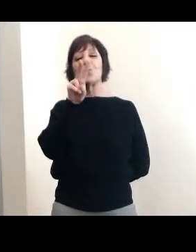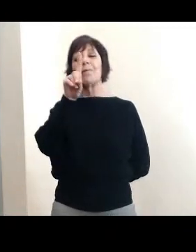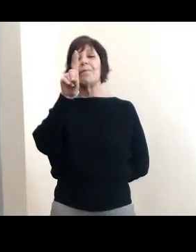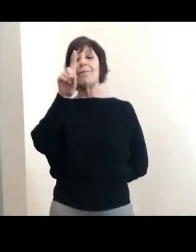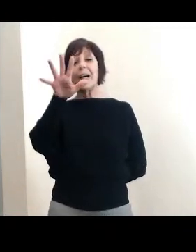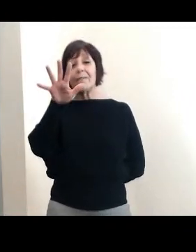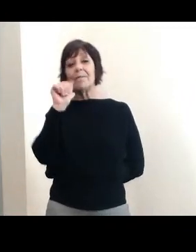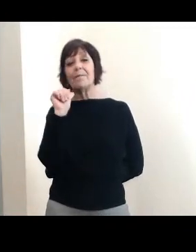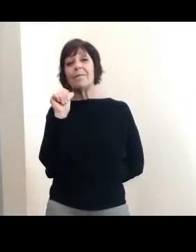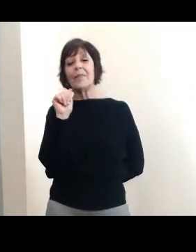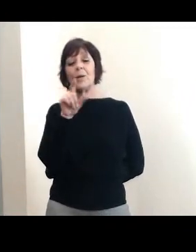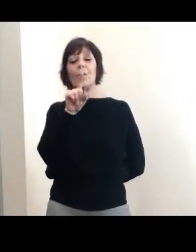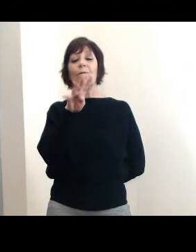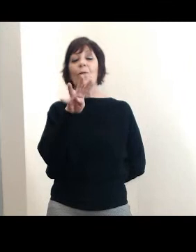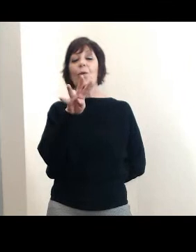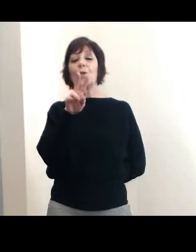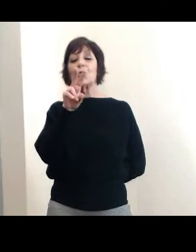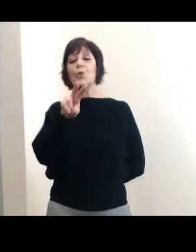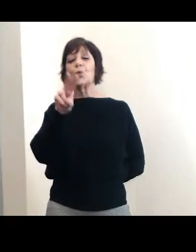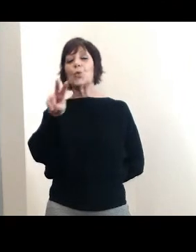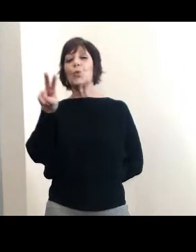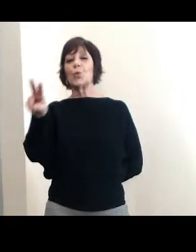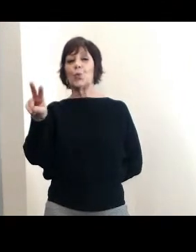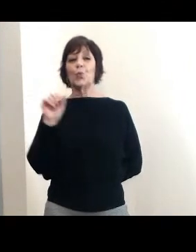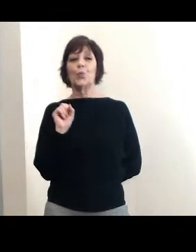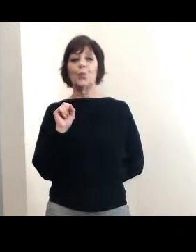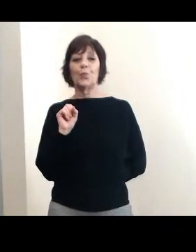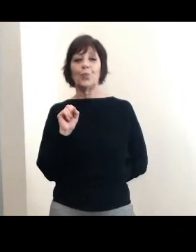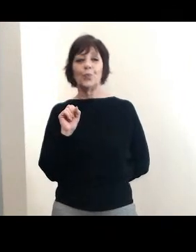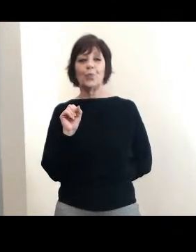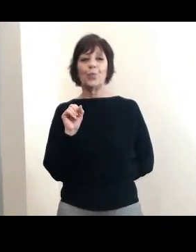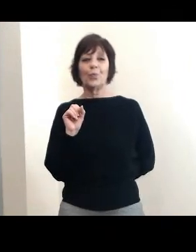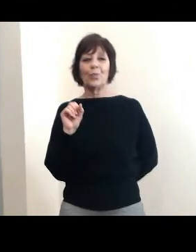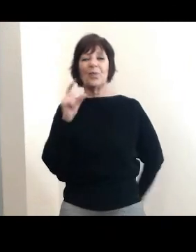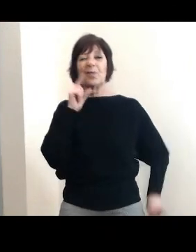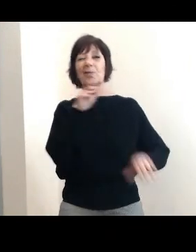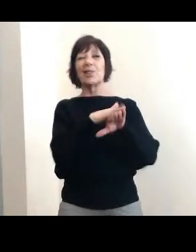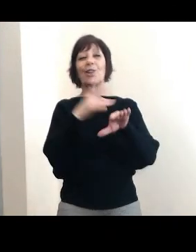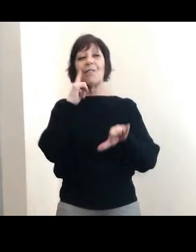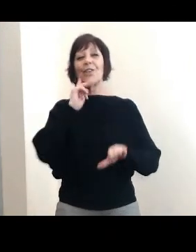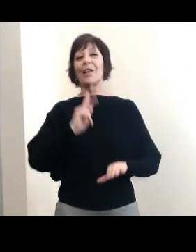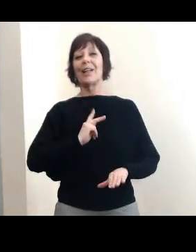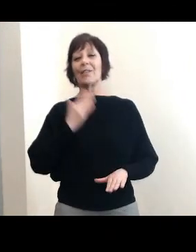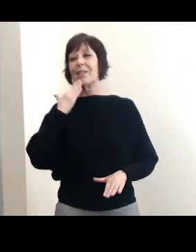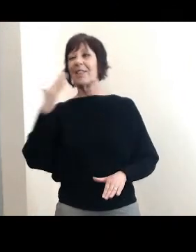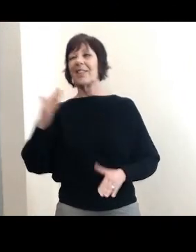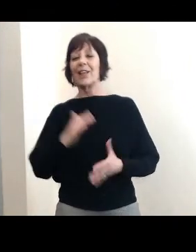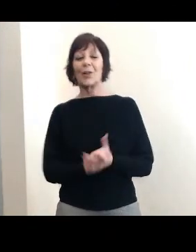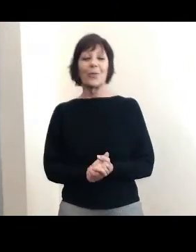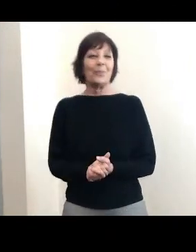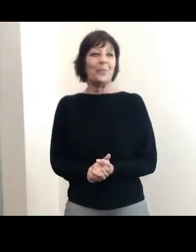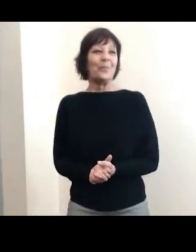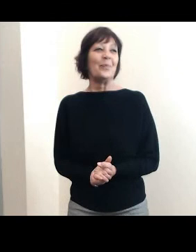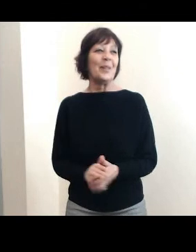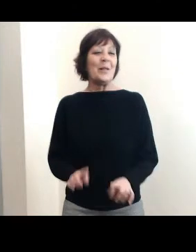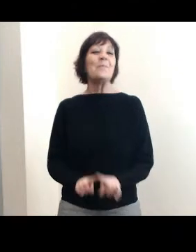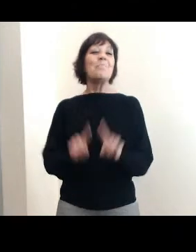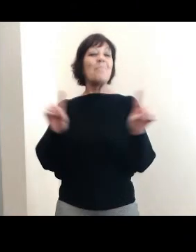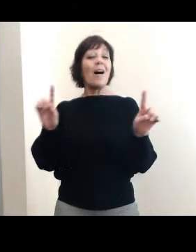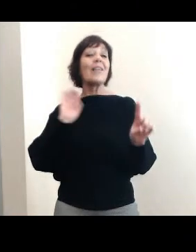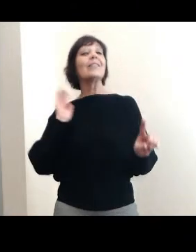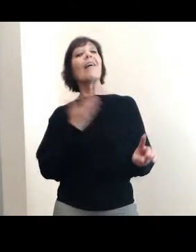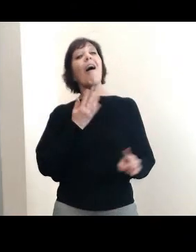14215, and 14222. Took those a little slower so Karen could catch up. But it's